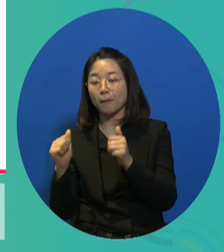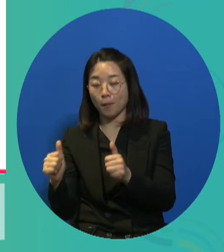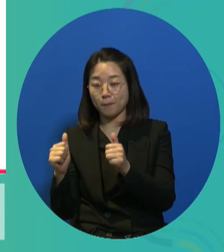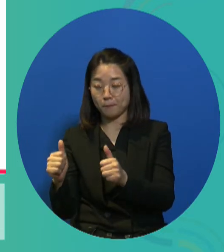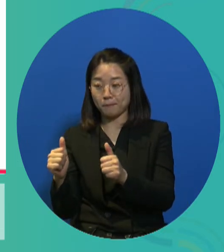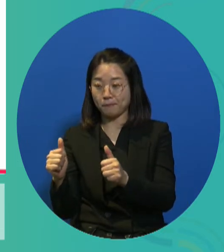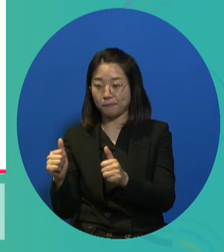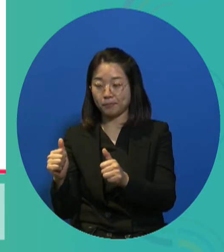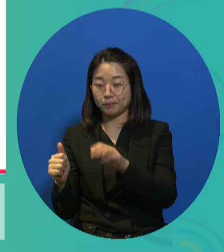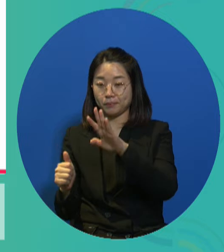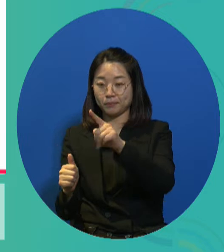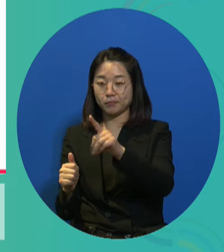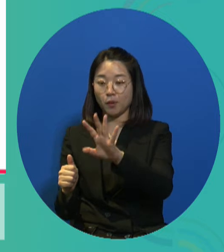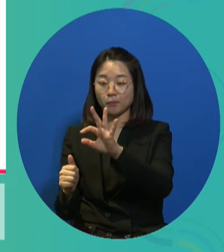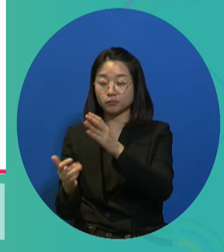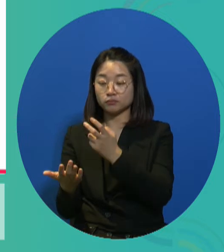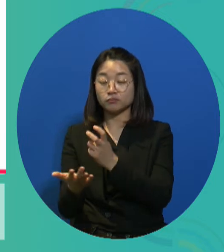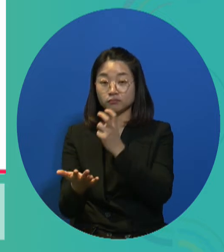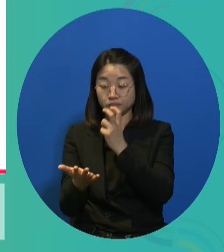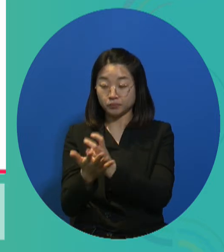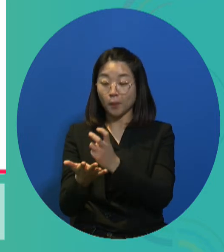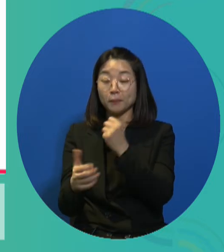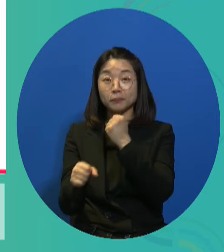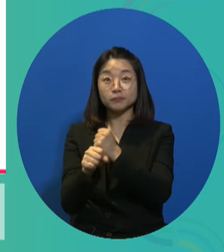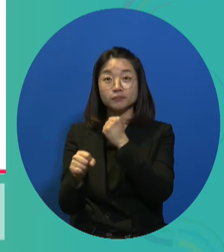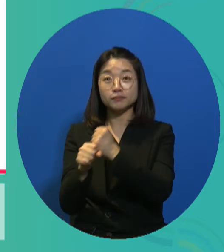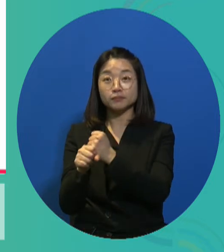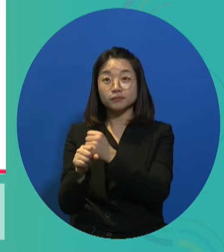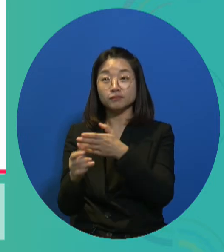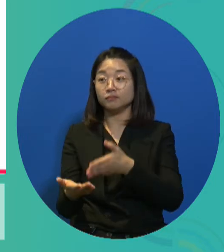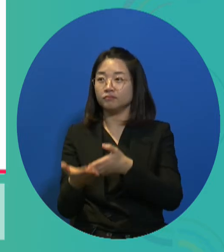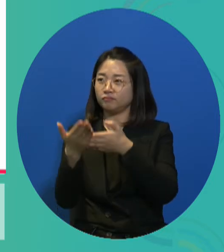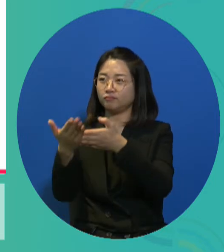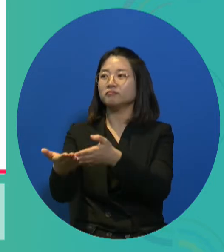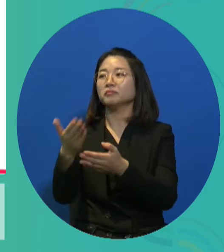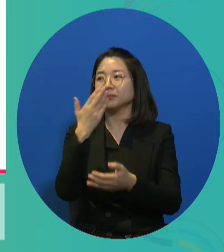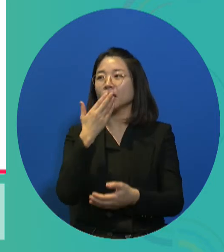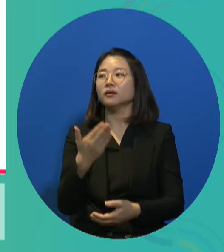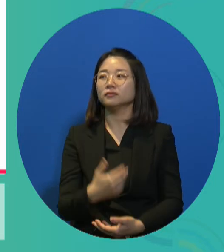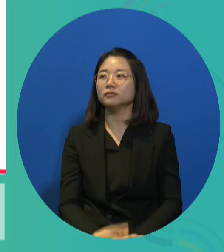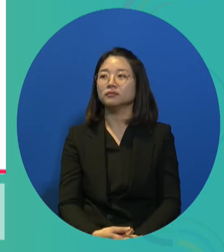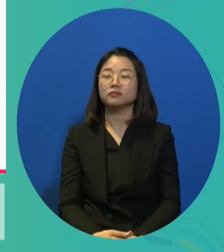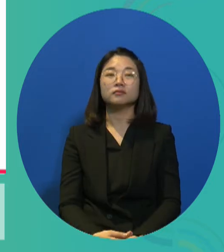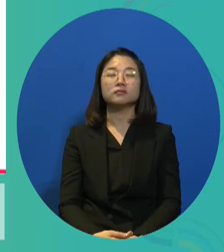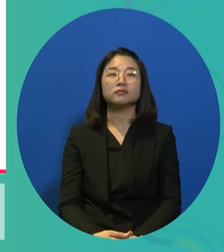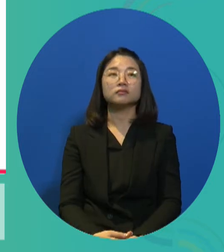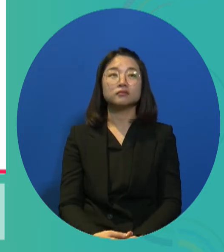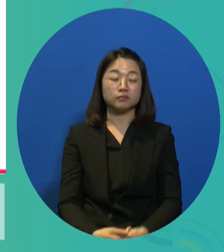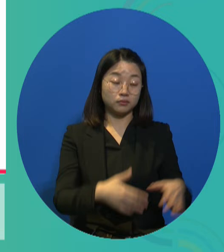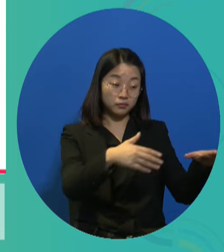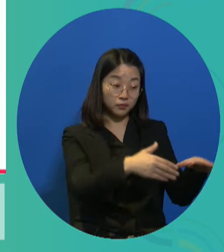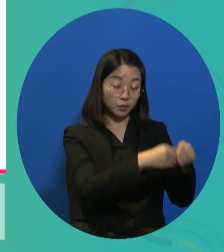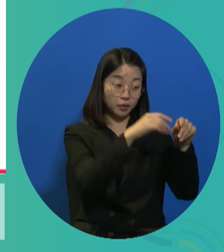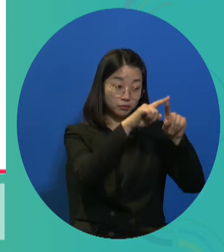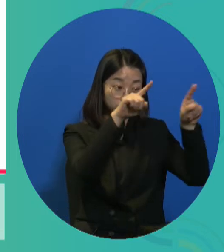reflect the findings and the recommendations by the committee into the legislative process.